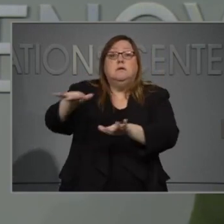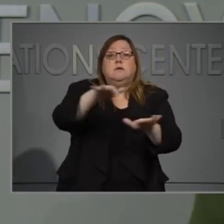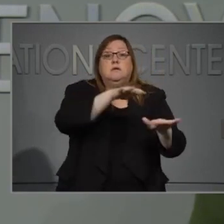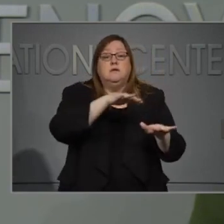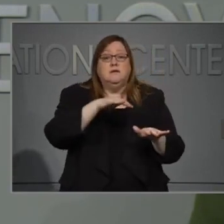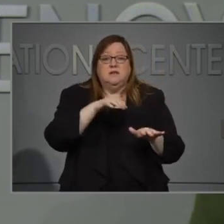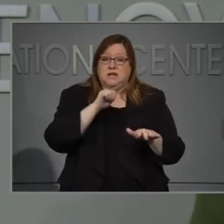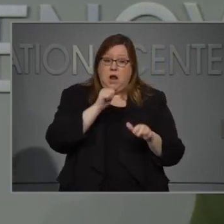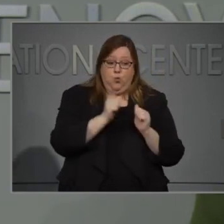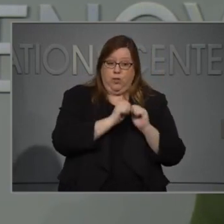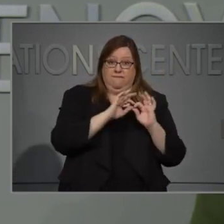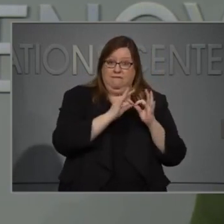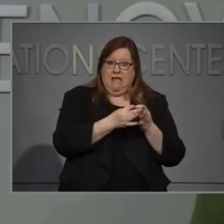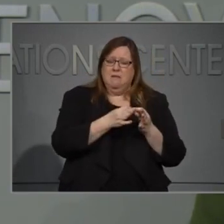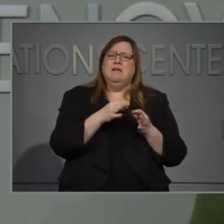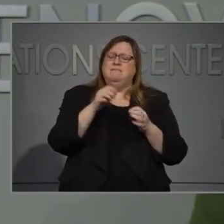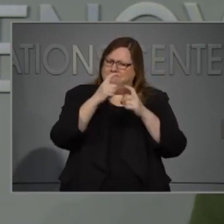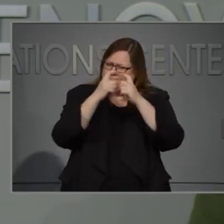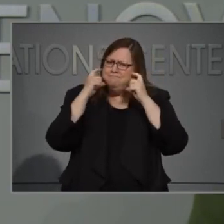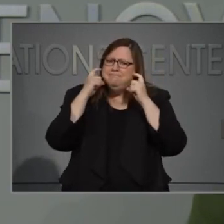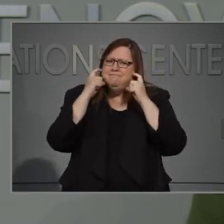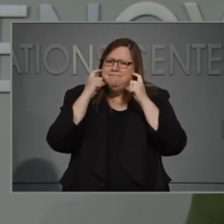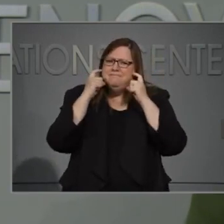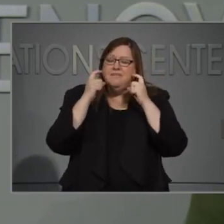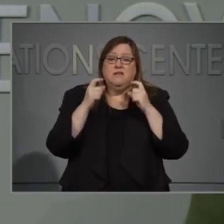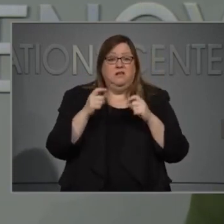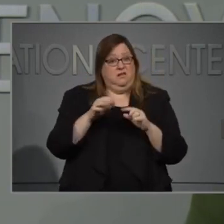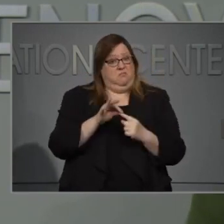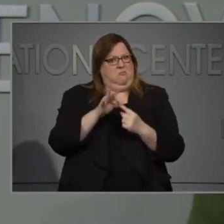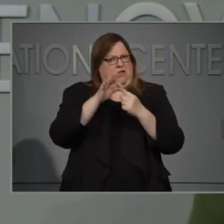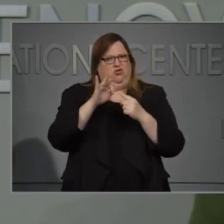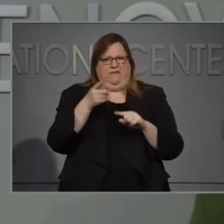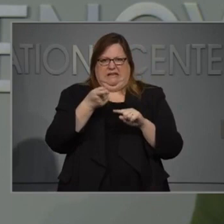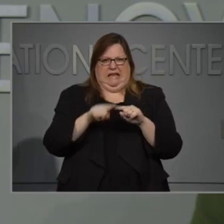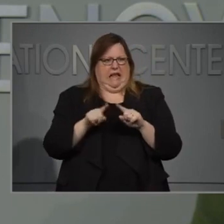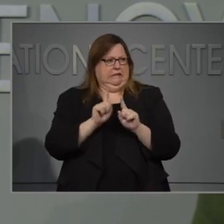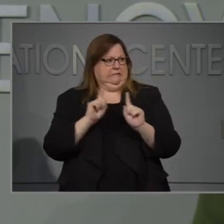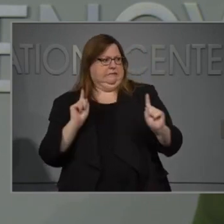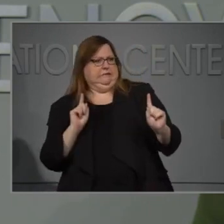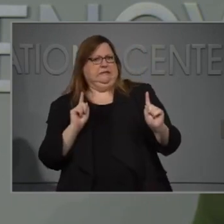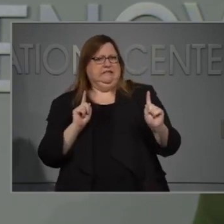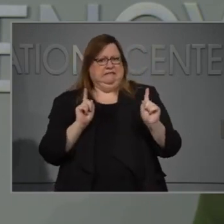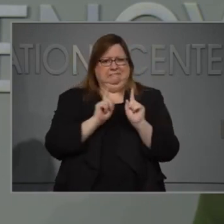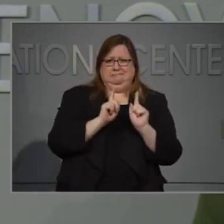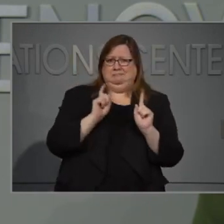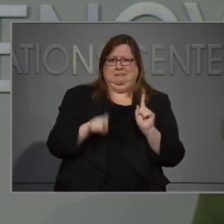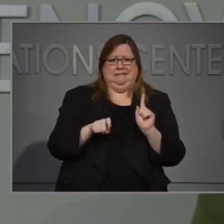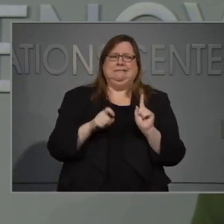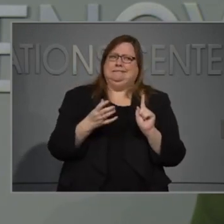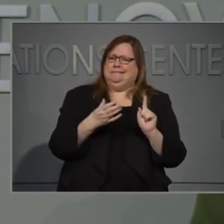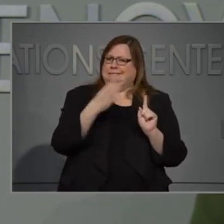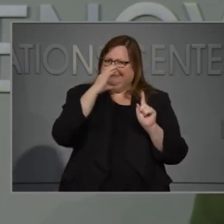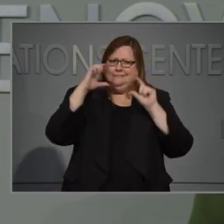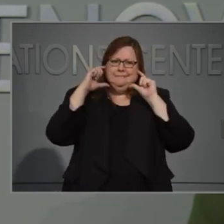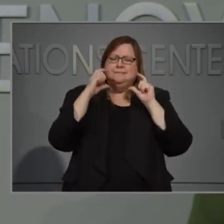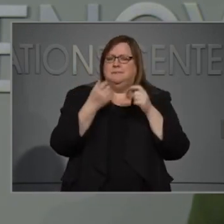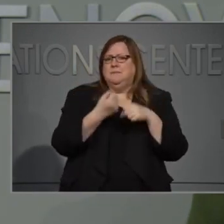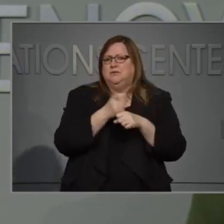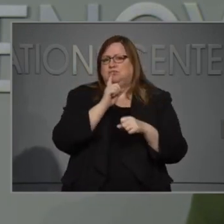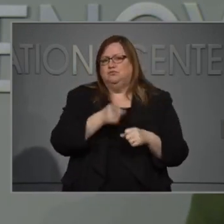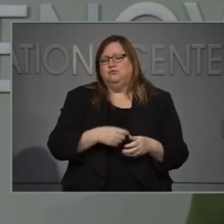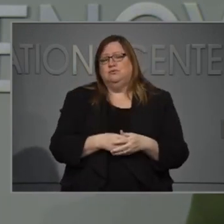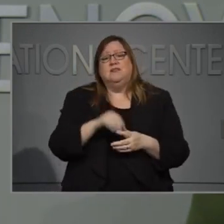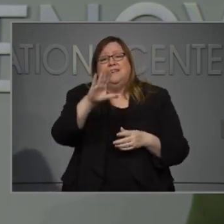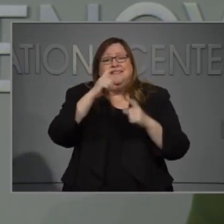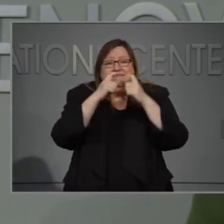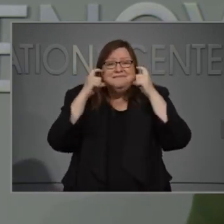household, especially when other social distancing measures are difficult to maintain. Face covers are not a political statement.